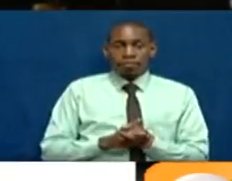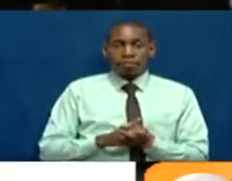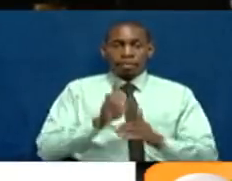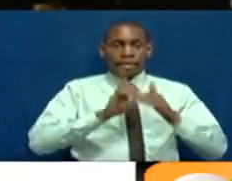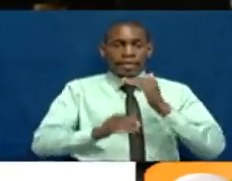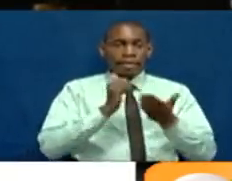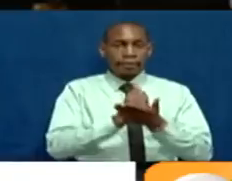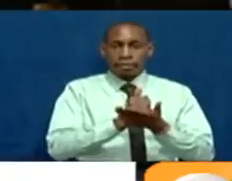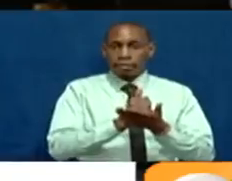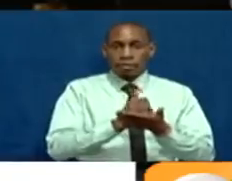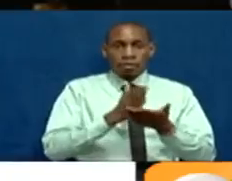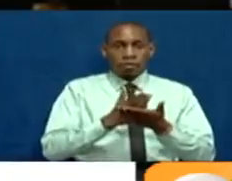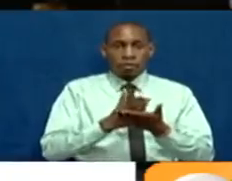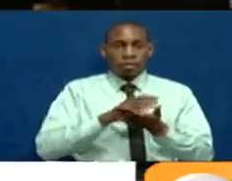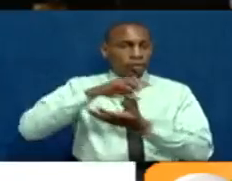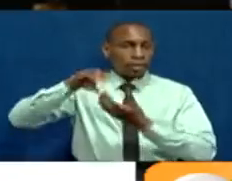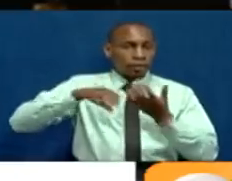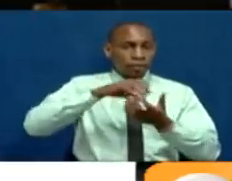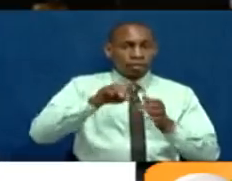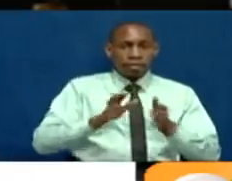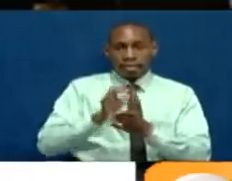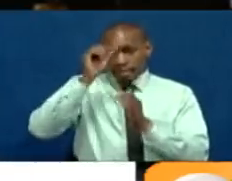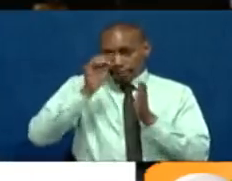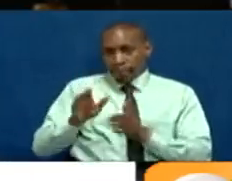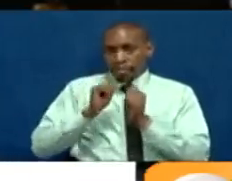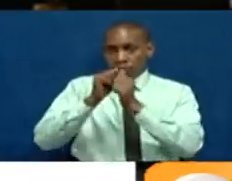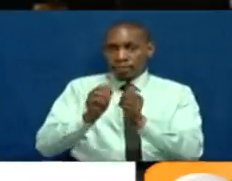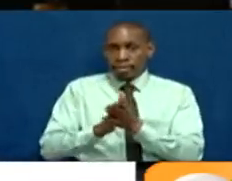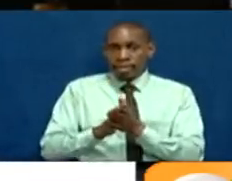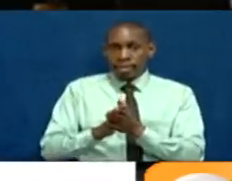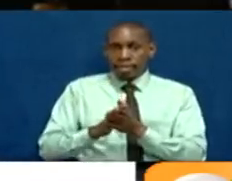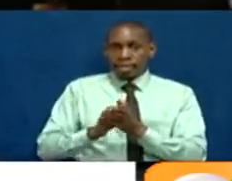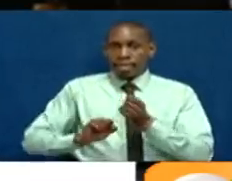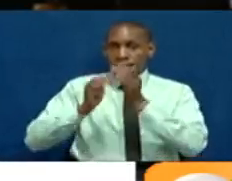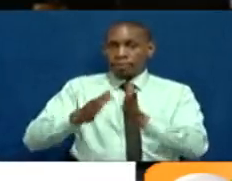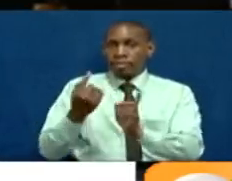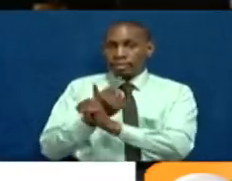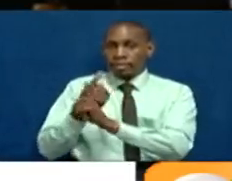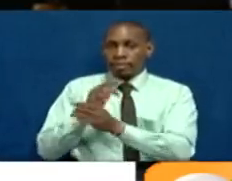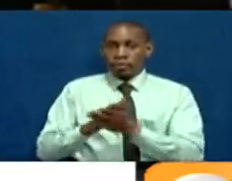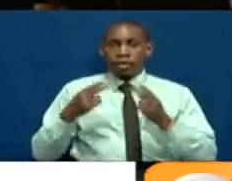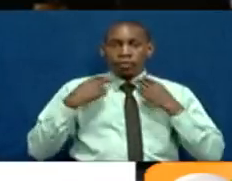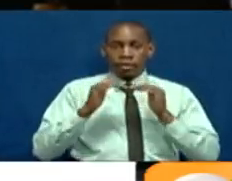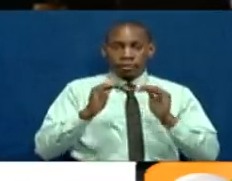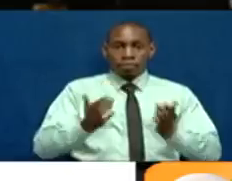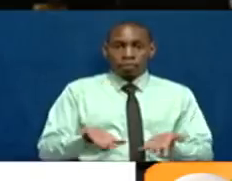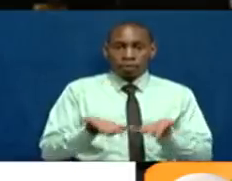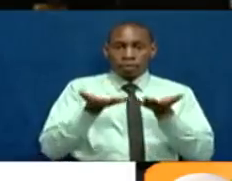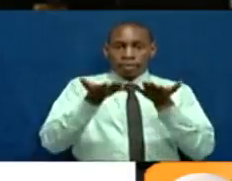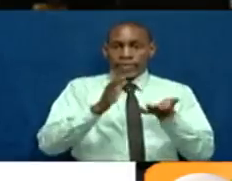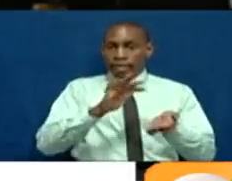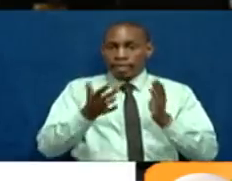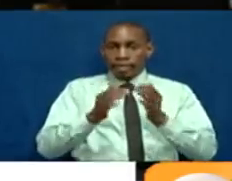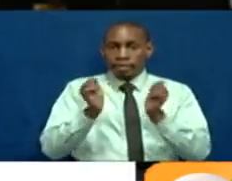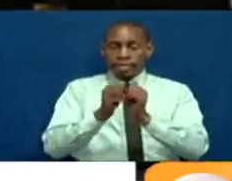the offices was not without incident, however, with the governor, who was accompanied by a host of supporters, stuck in the elevator for